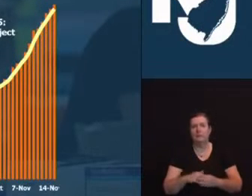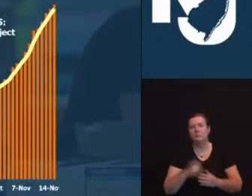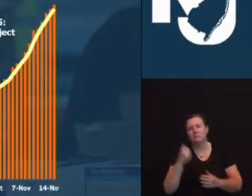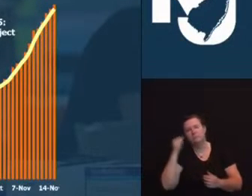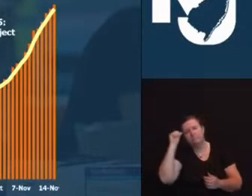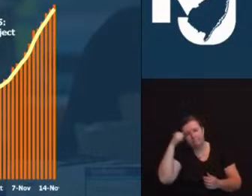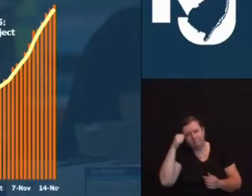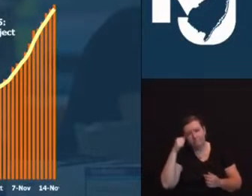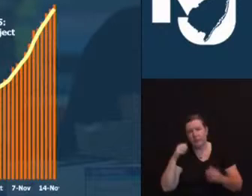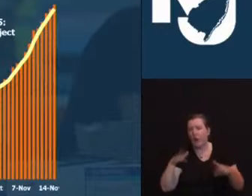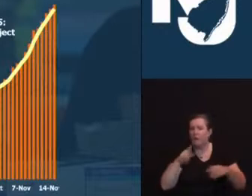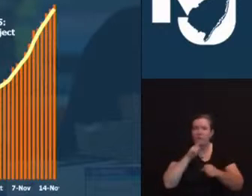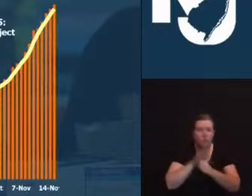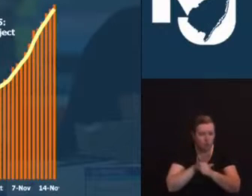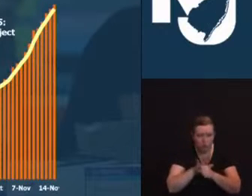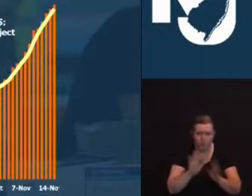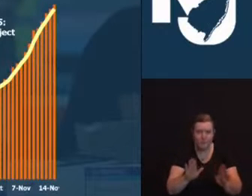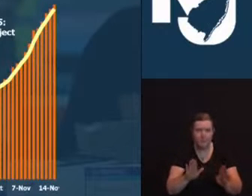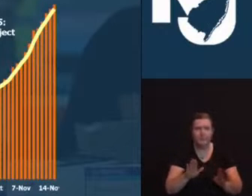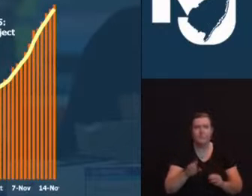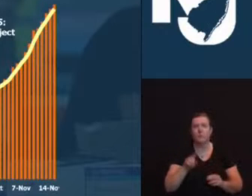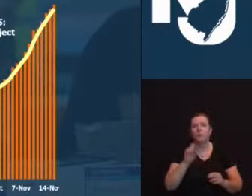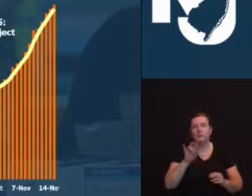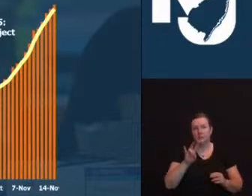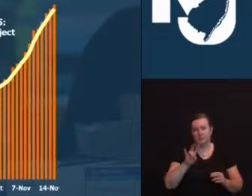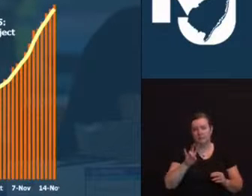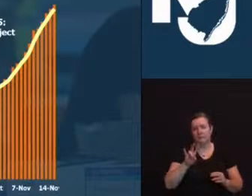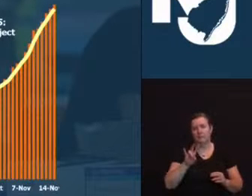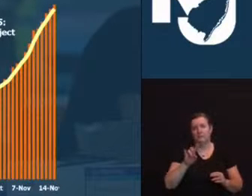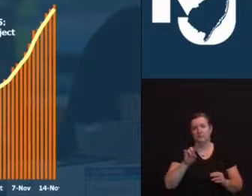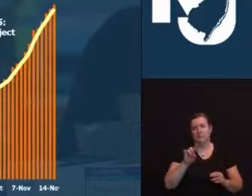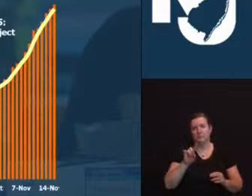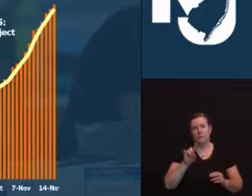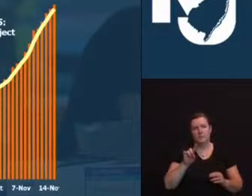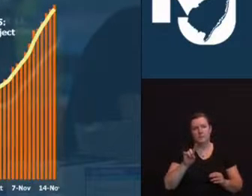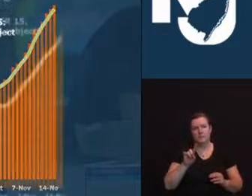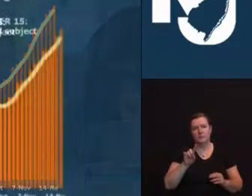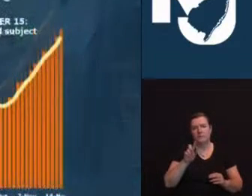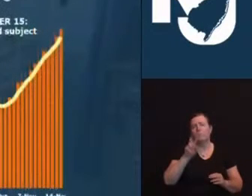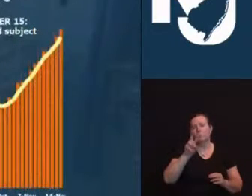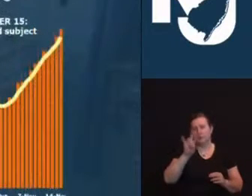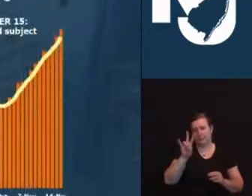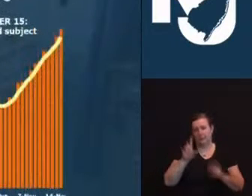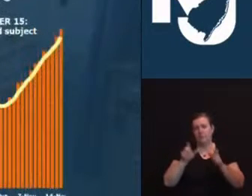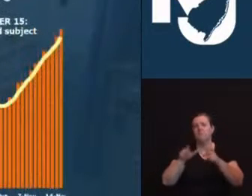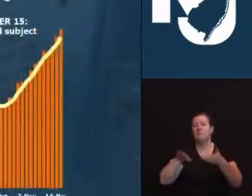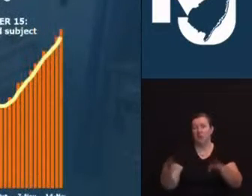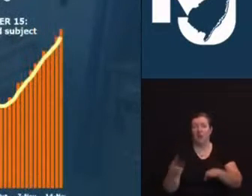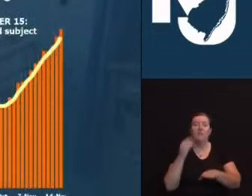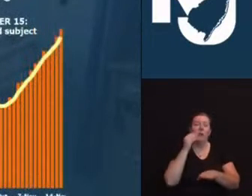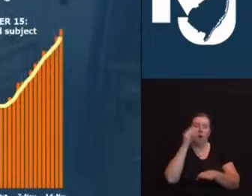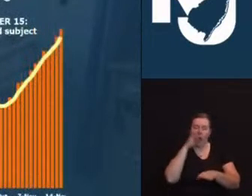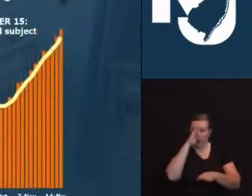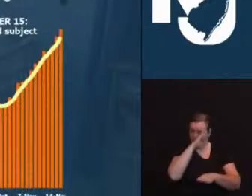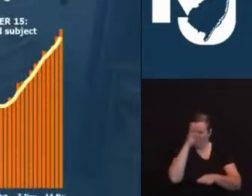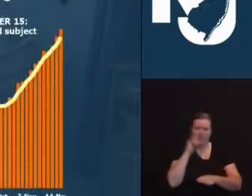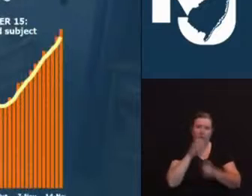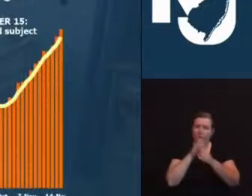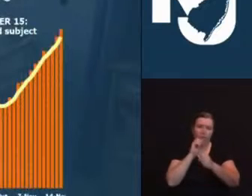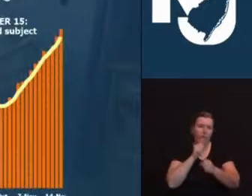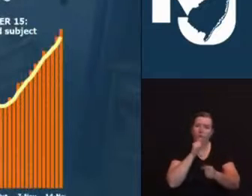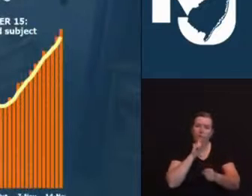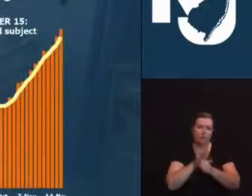confirmed, 27 persons died in our hospitals. We are now seeing consistently increasing ICU counts. Today